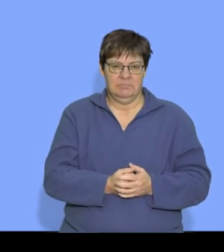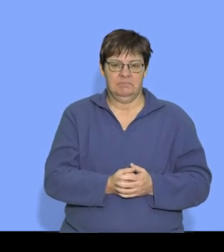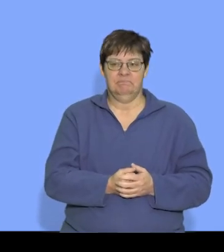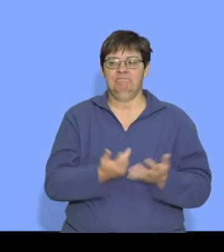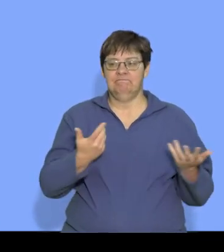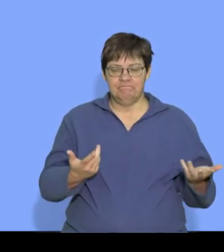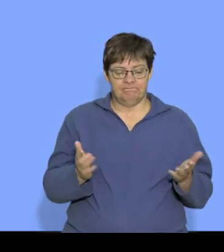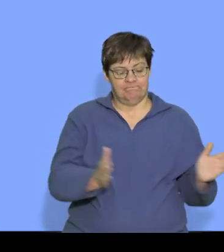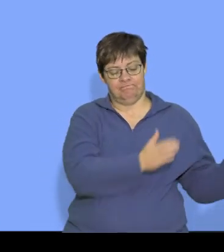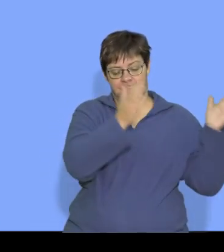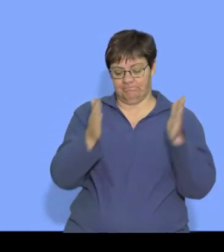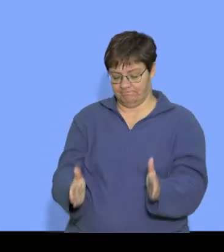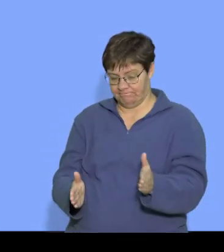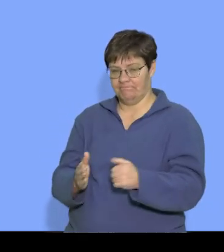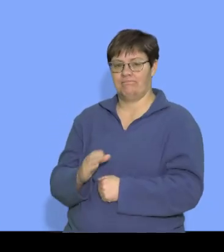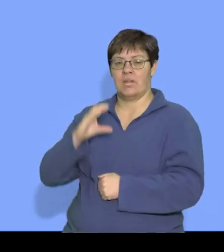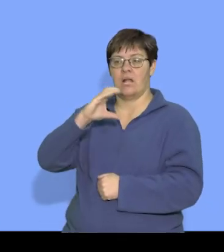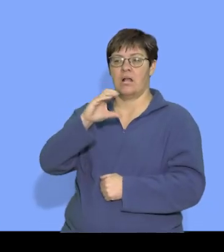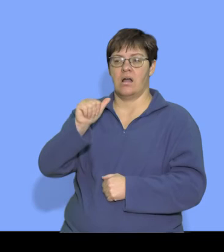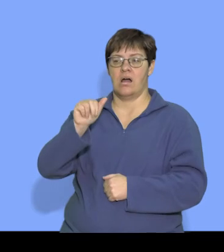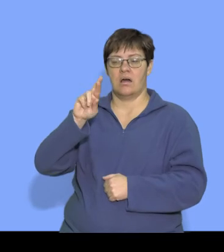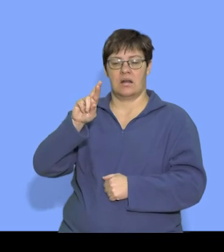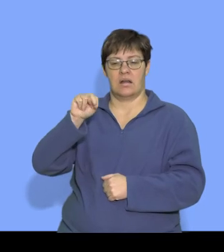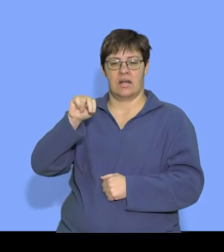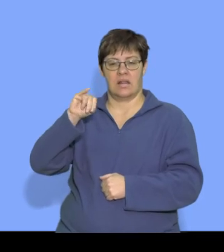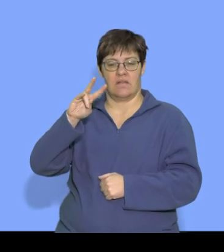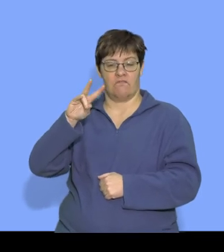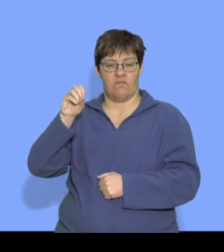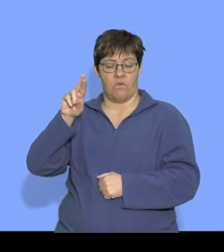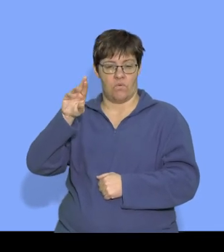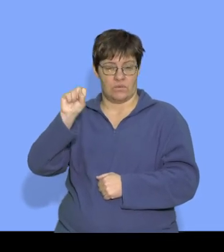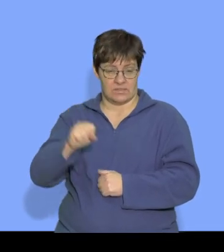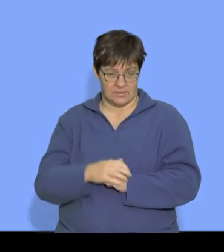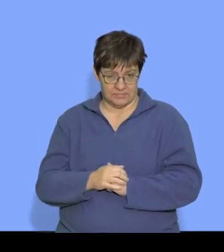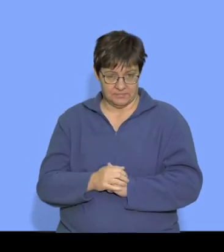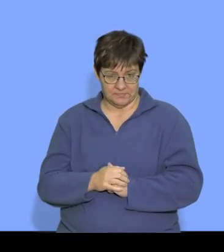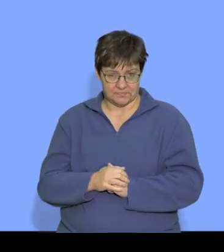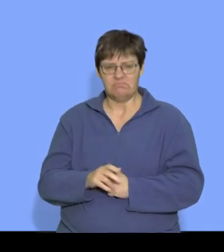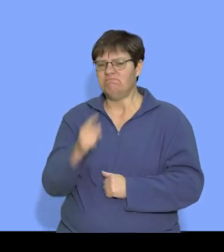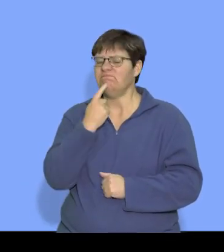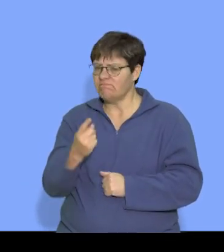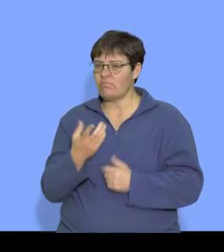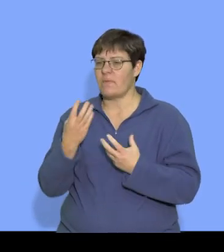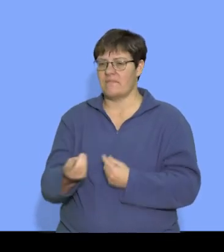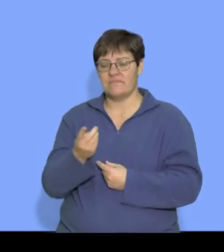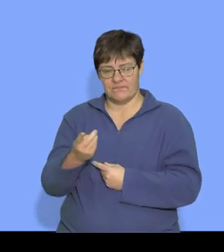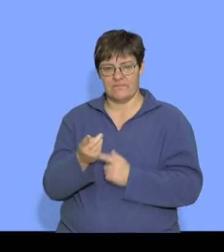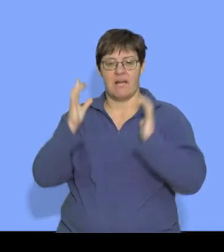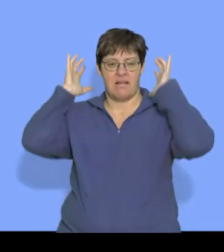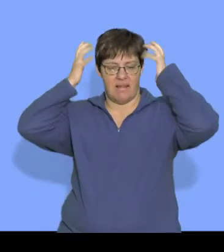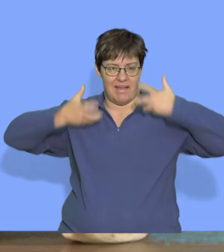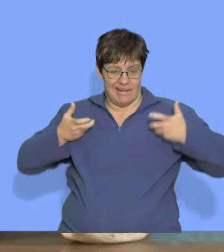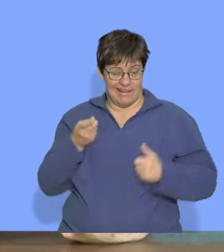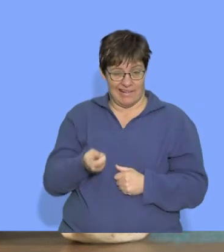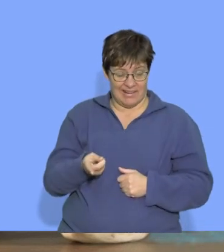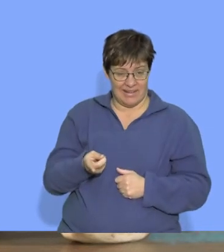Right, now let's unpack the structural adaptations of a jaw of a carnivore. As I mentioned, with us today, we've got